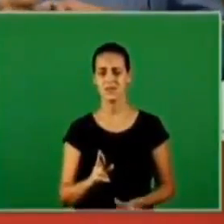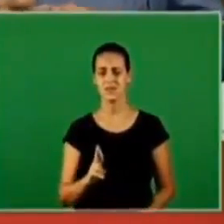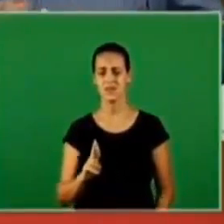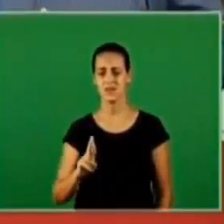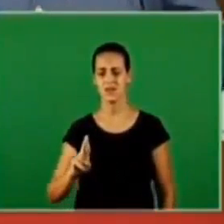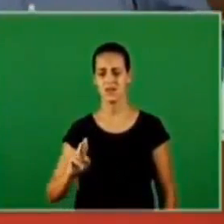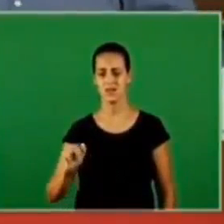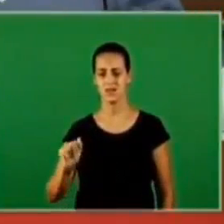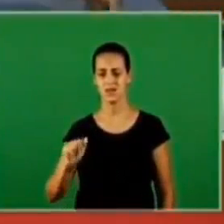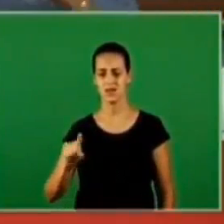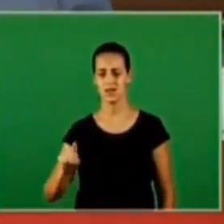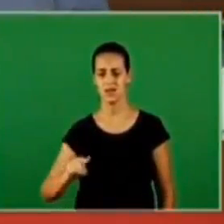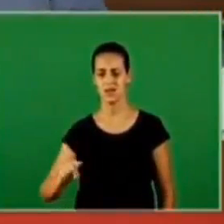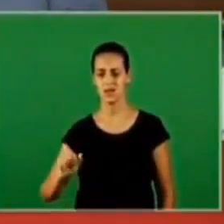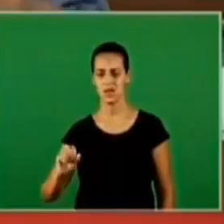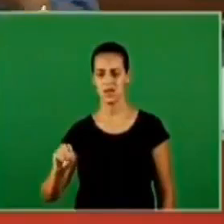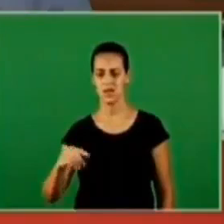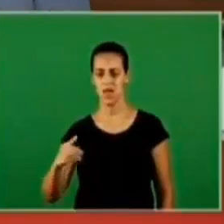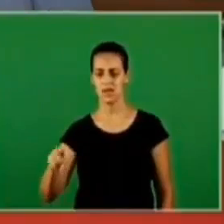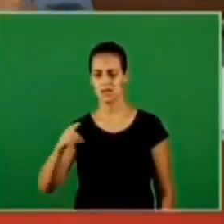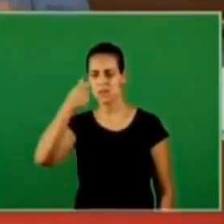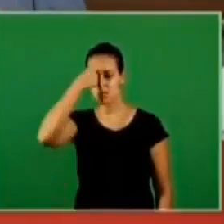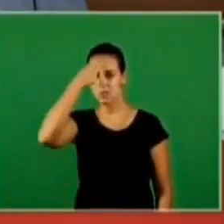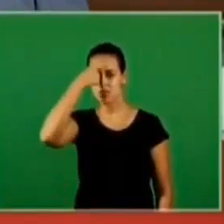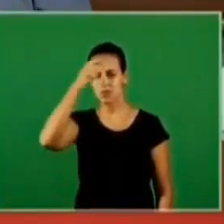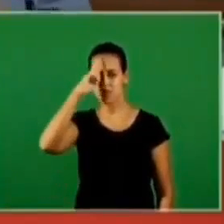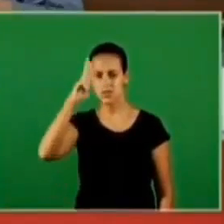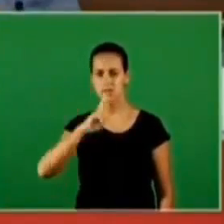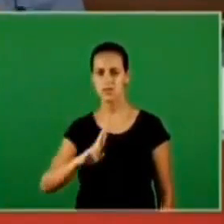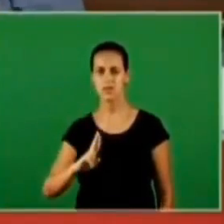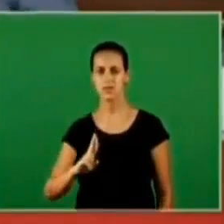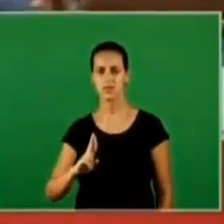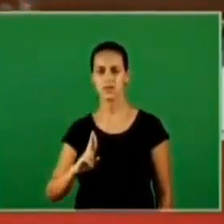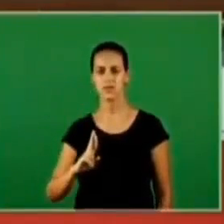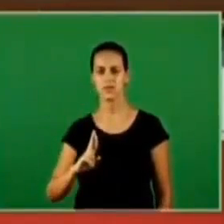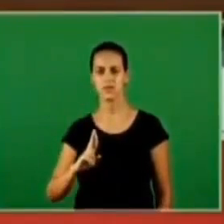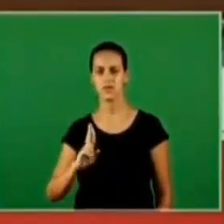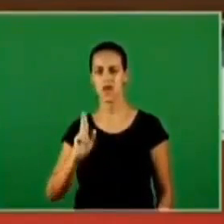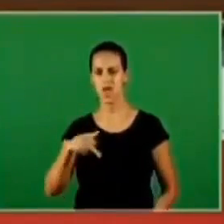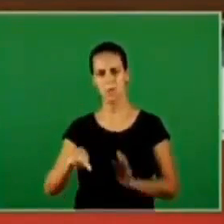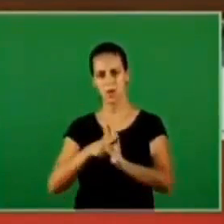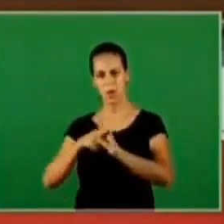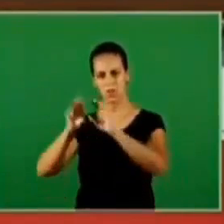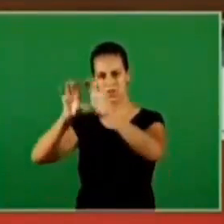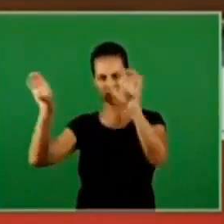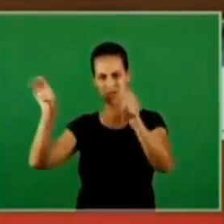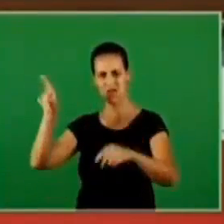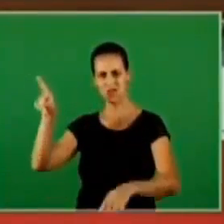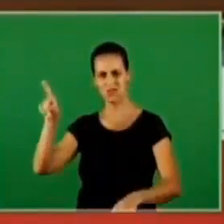that he is here, he placed something that will enter into eternity, yes or no.